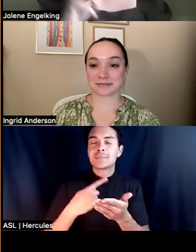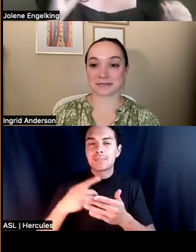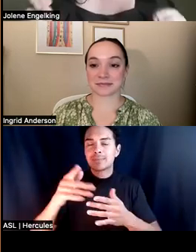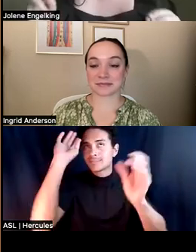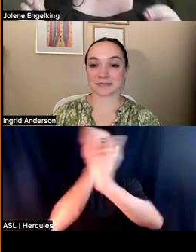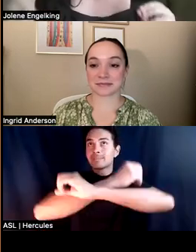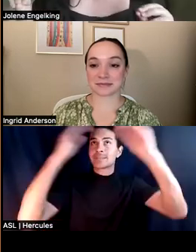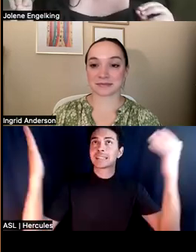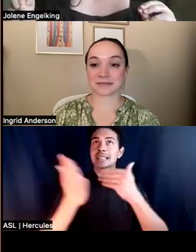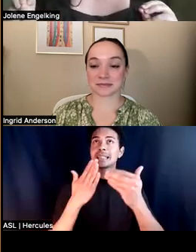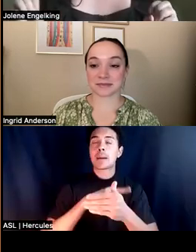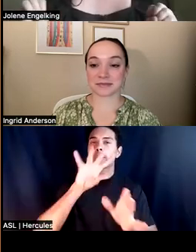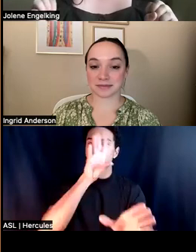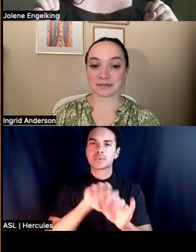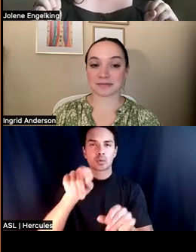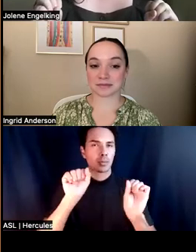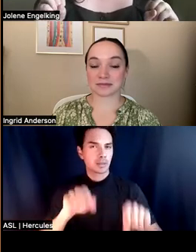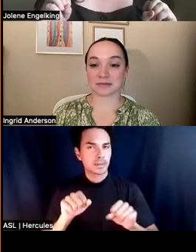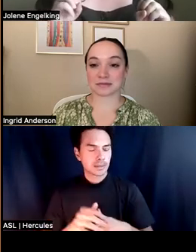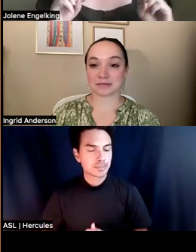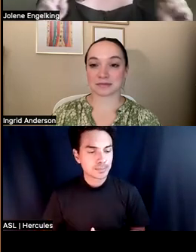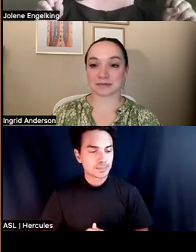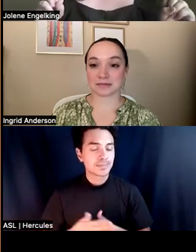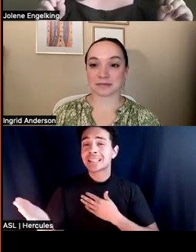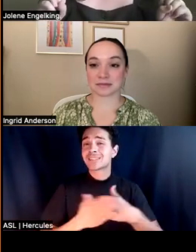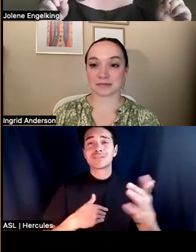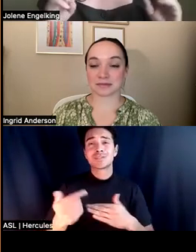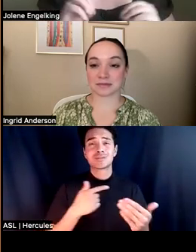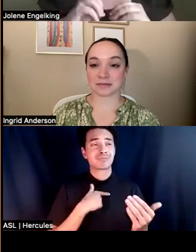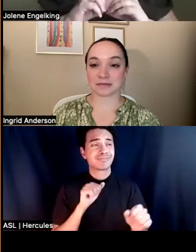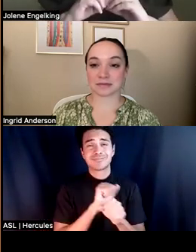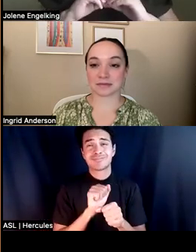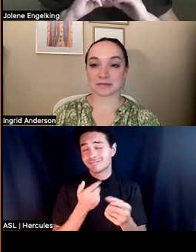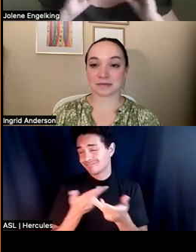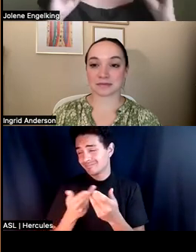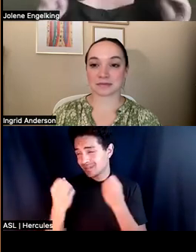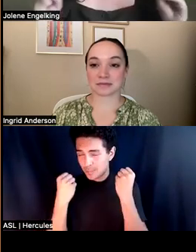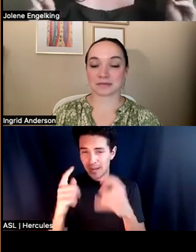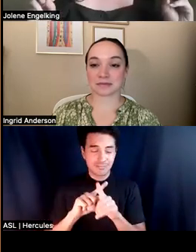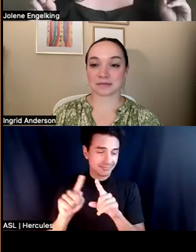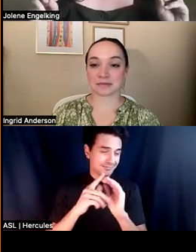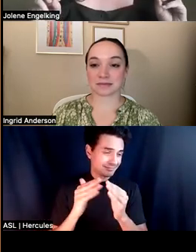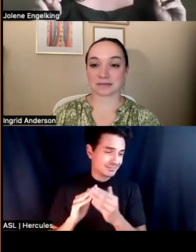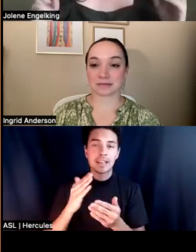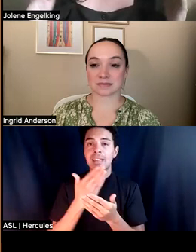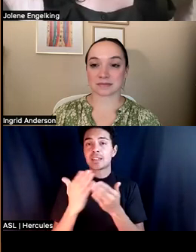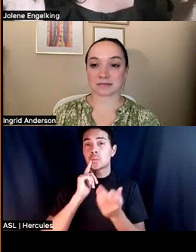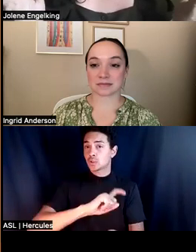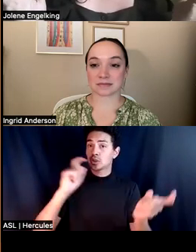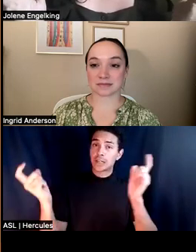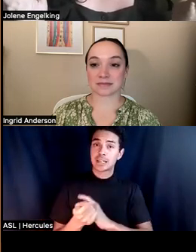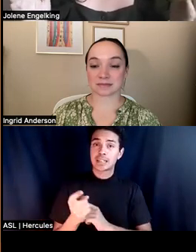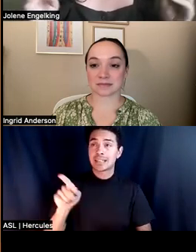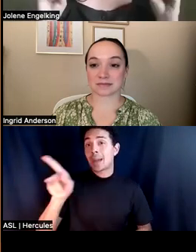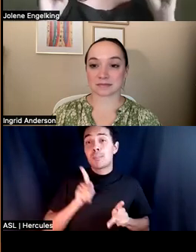what can you still do within your scope? And even though I've worked with so many communities here, they're like, things are not going to change until so-and-so